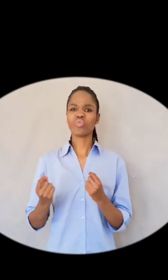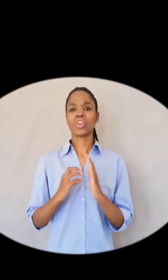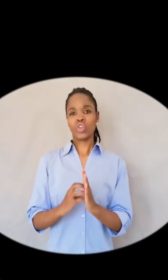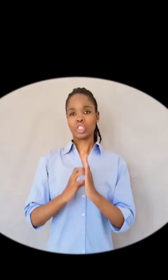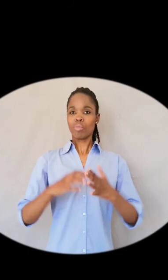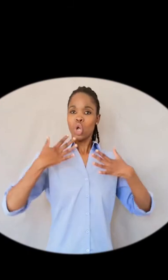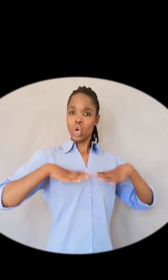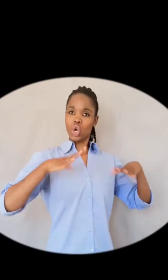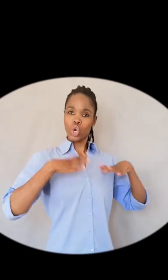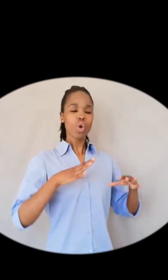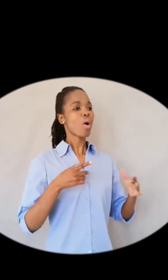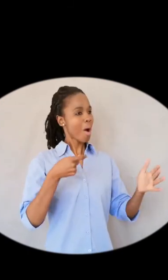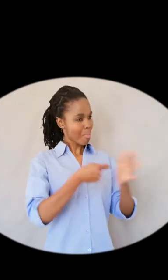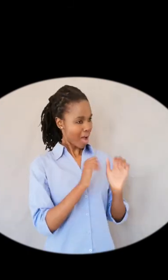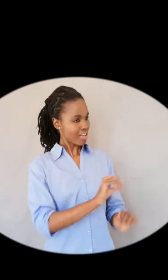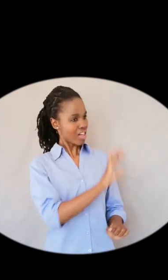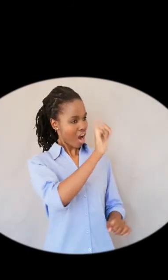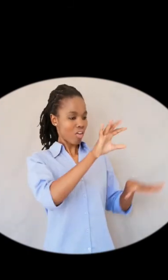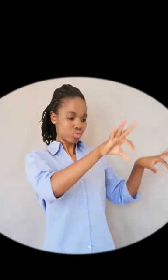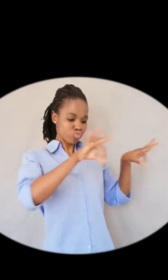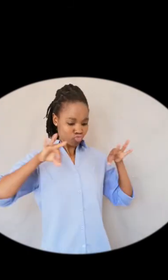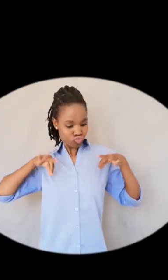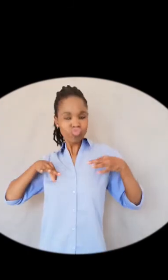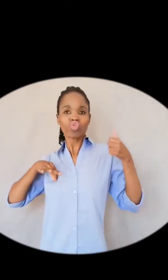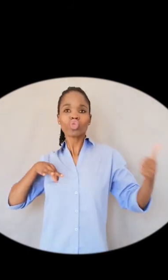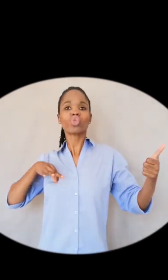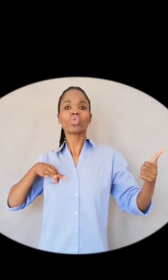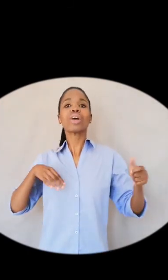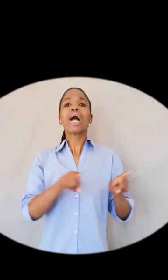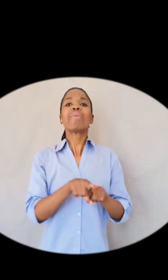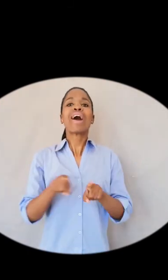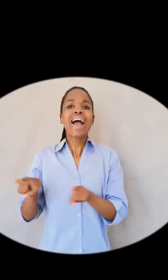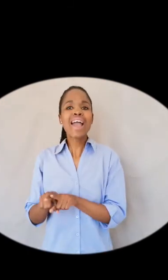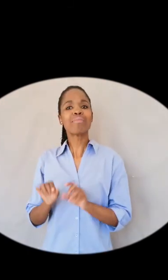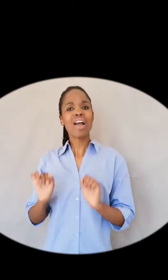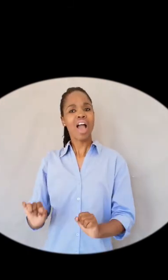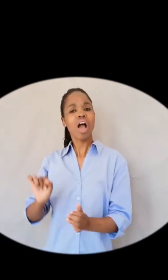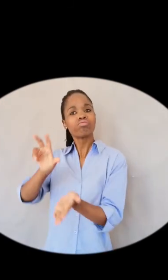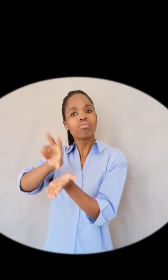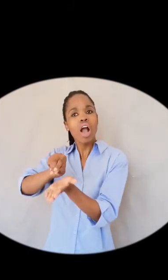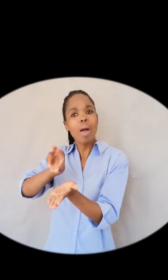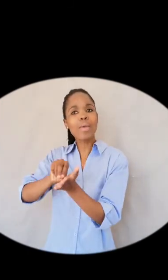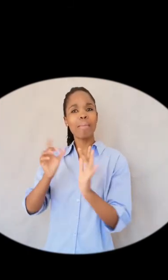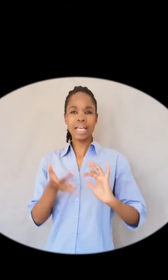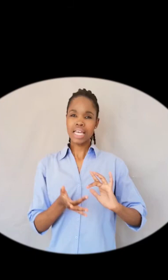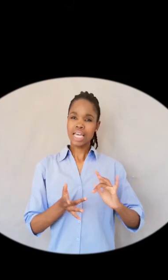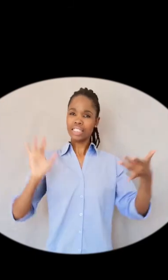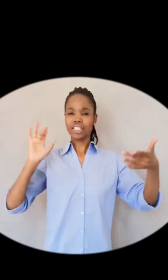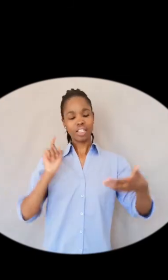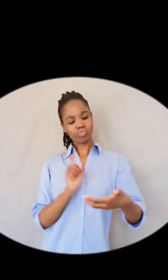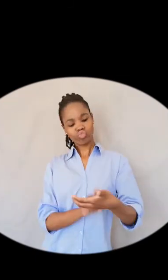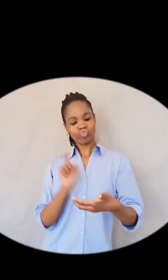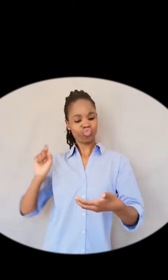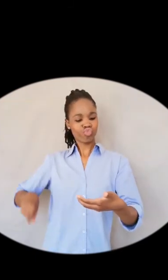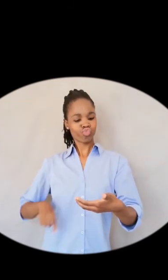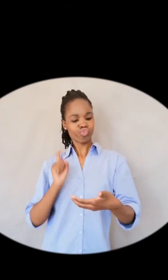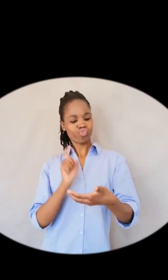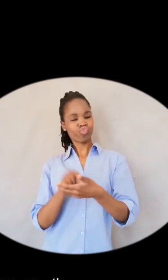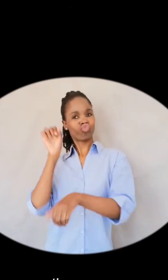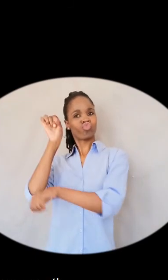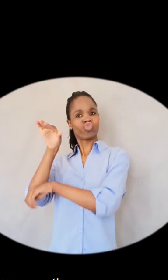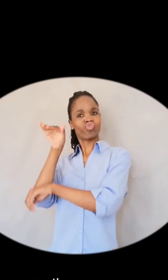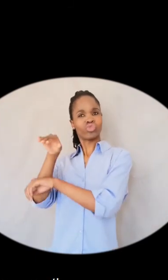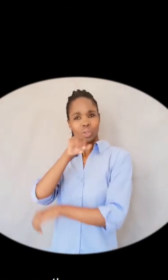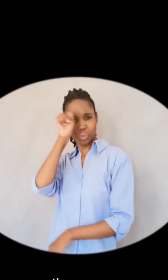data that you spend on content that's not South African or not African is taking away from African creators. And we need to bring that back.